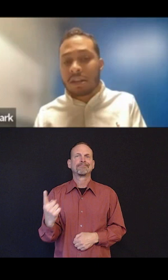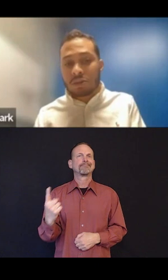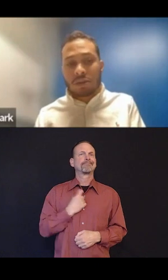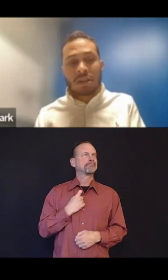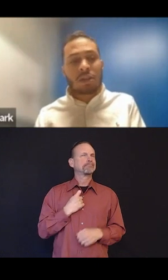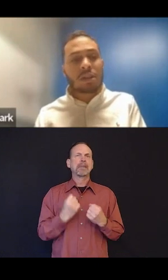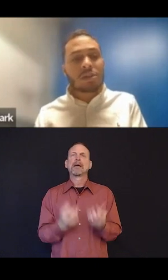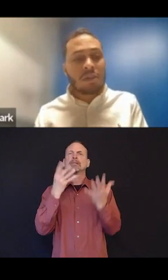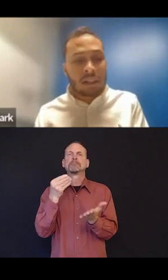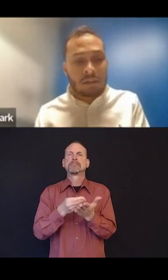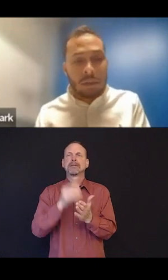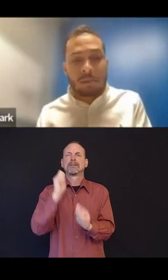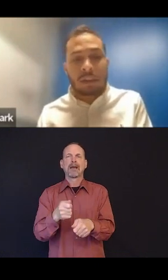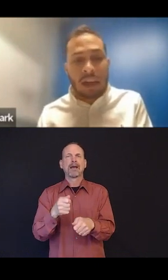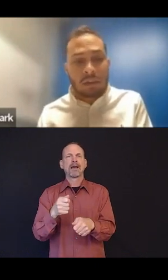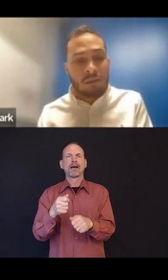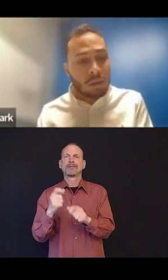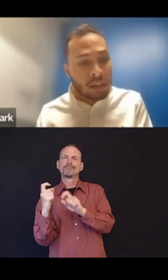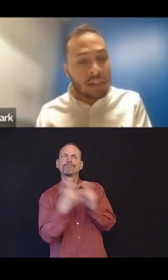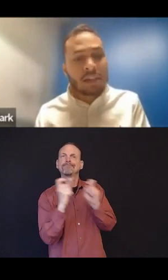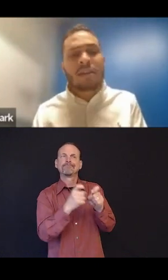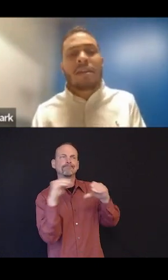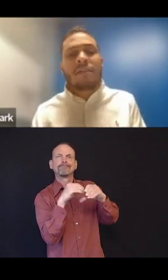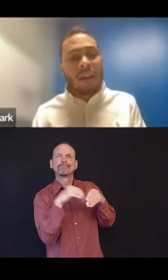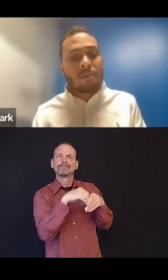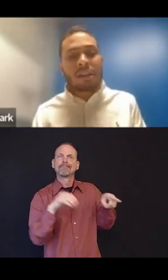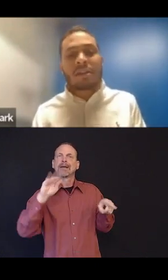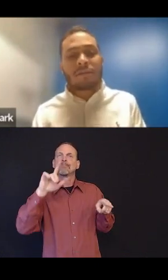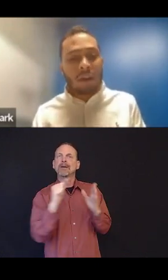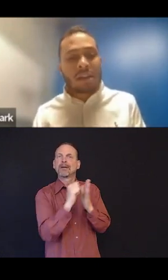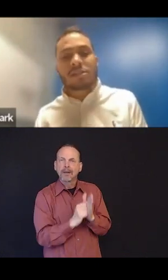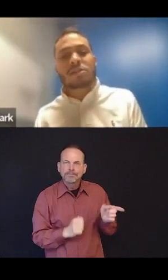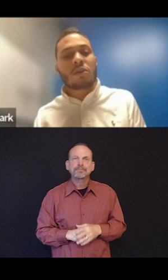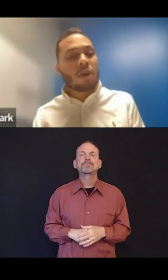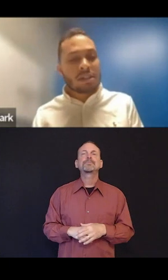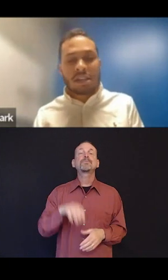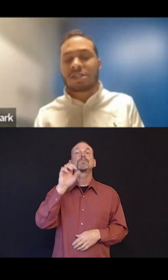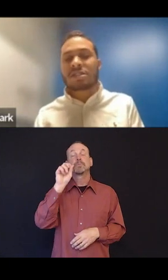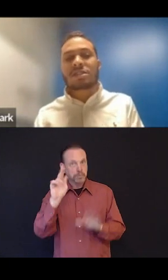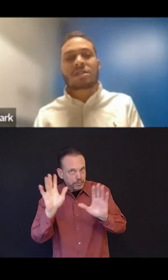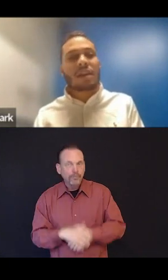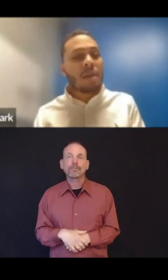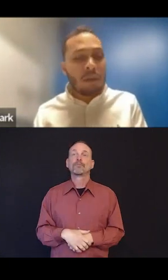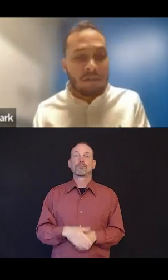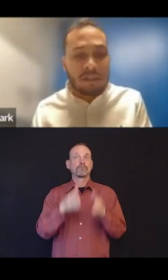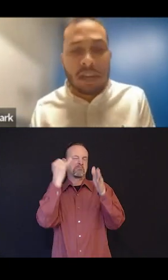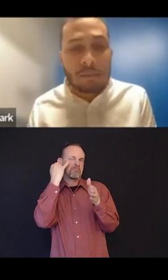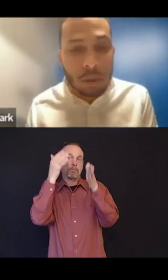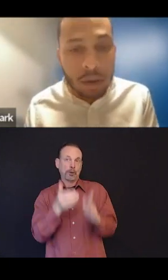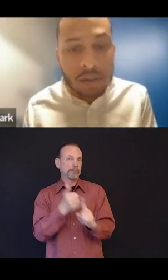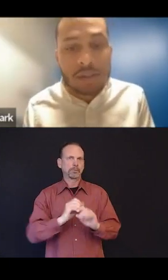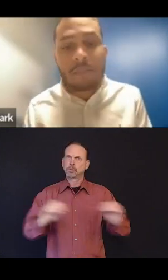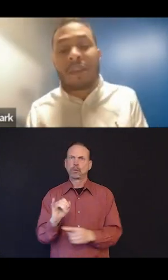and contributions can come from any source, including directly from ABLE account enrollee, family, friends, organizations, nonprofits,